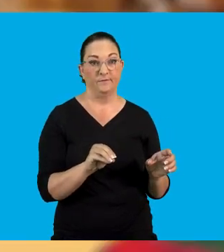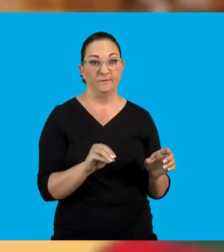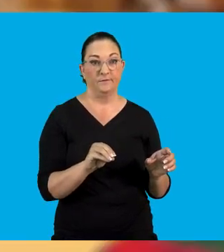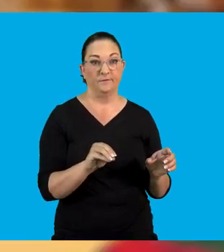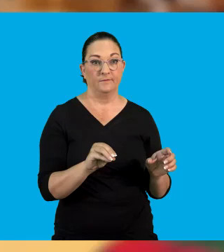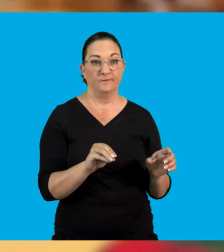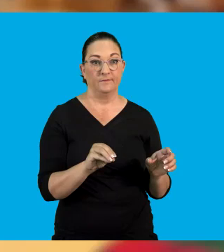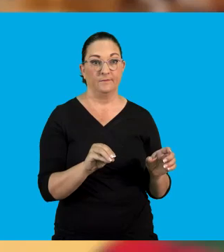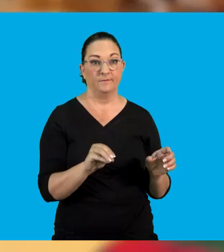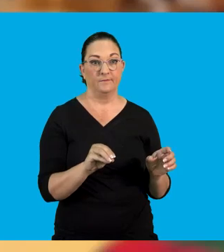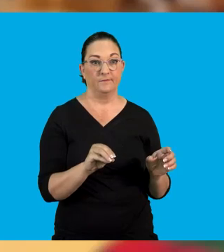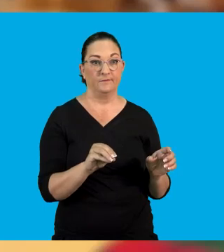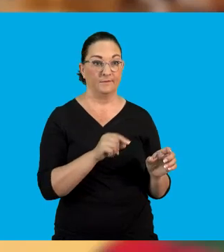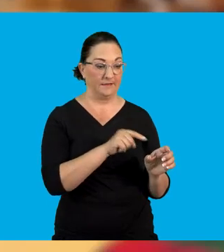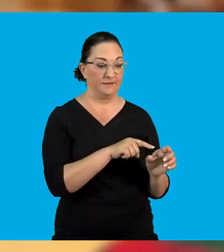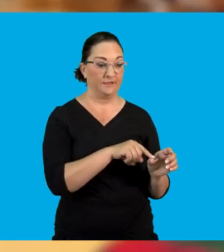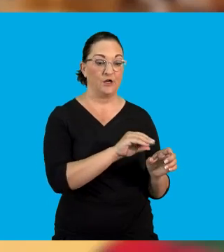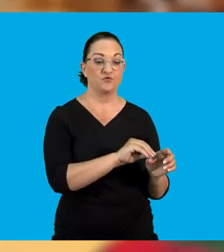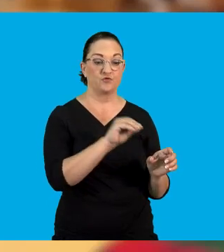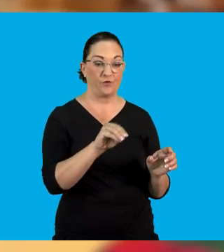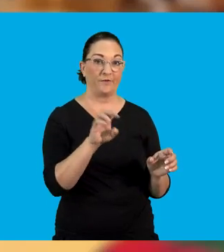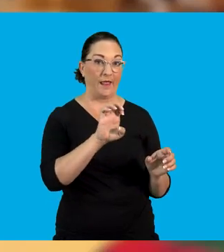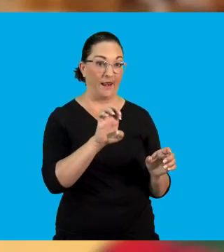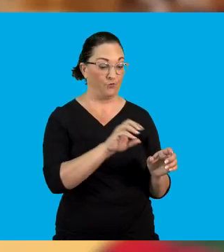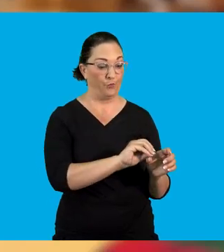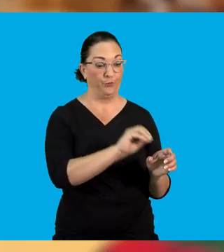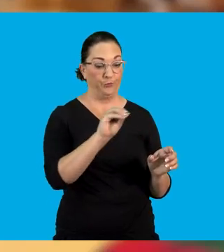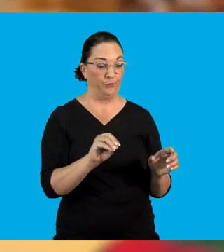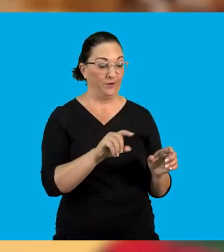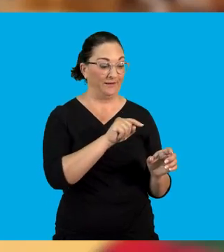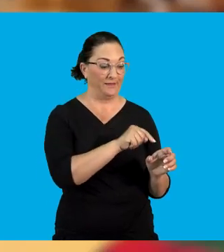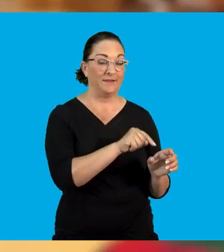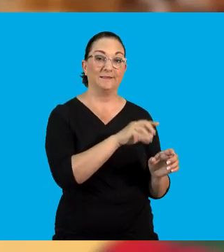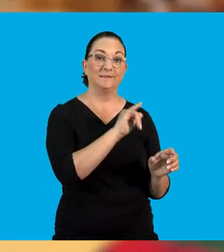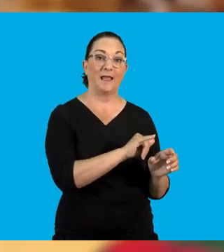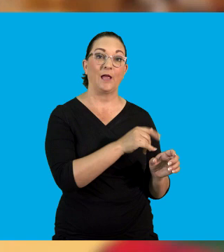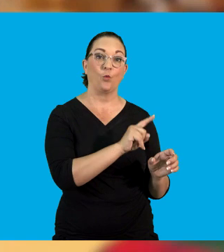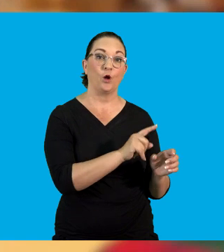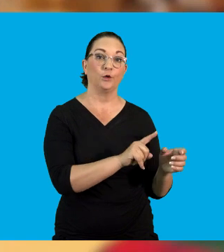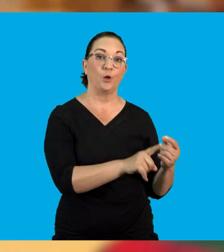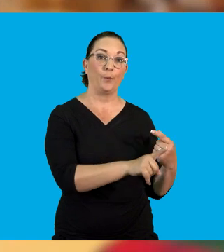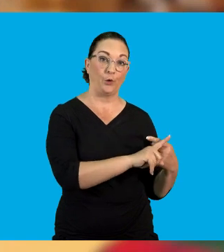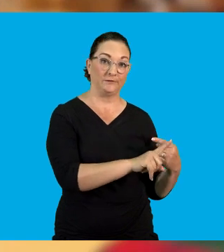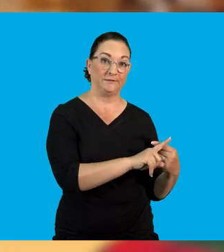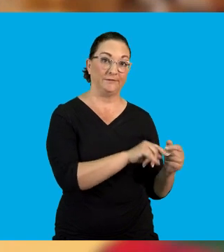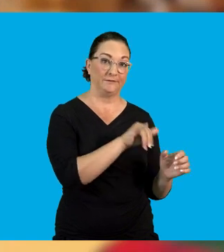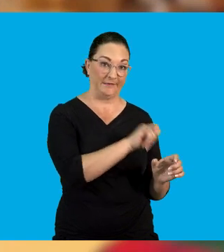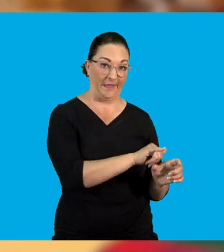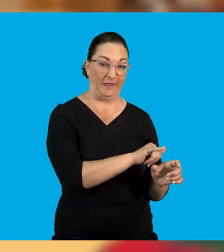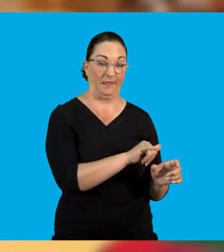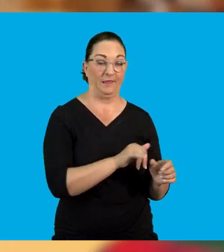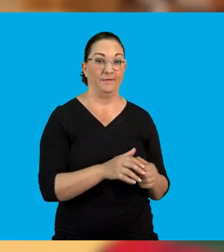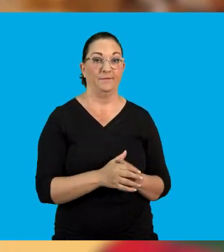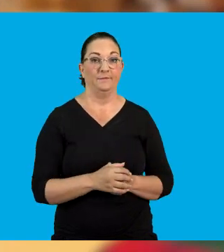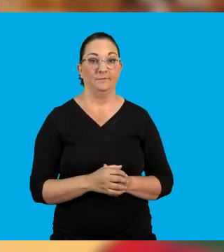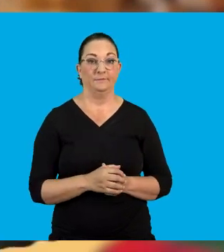then obviously that substance that transferred its electrons will remain with more positives than the negatives. So